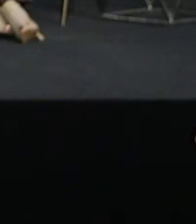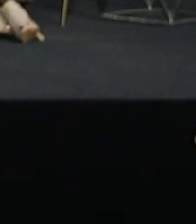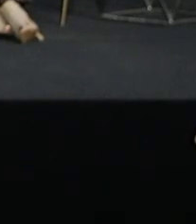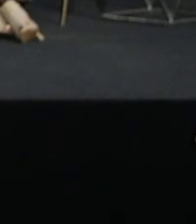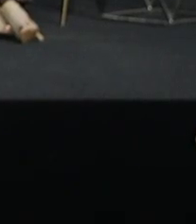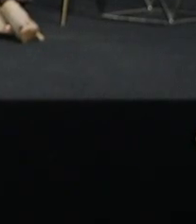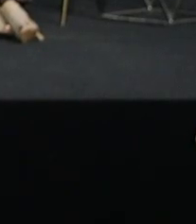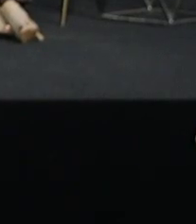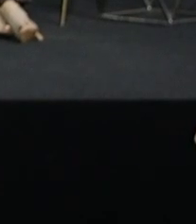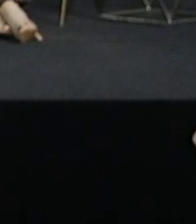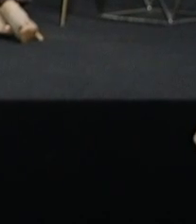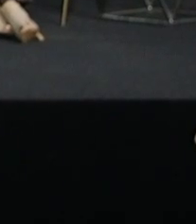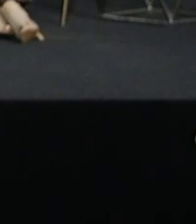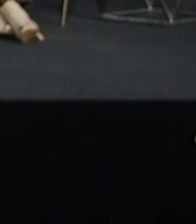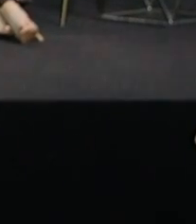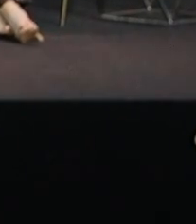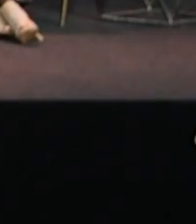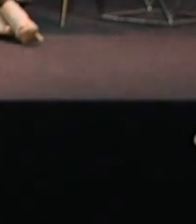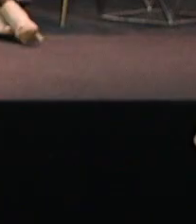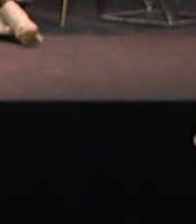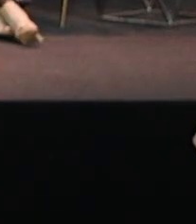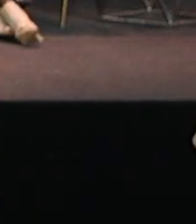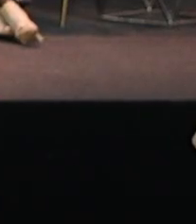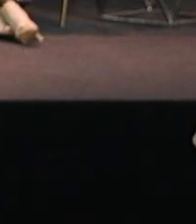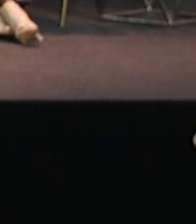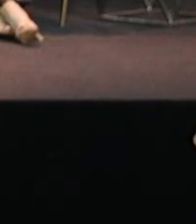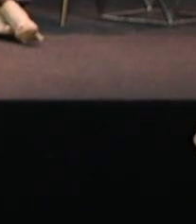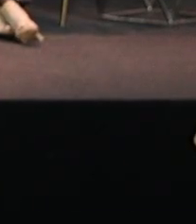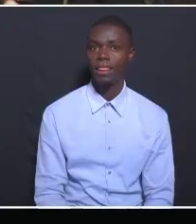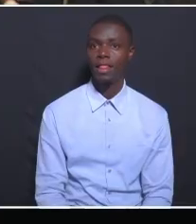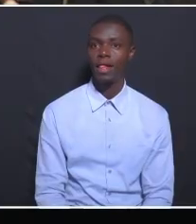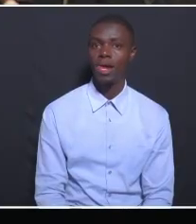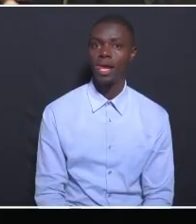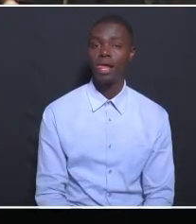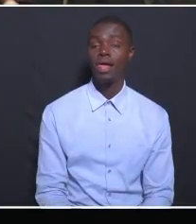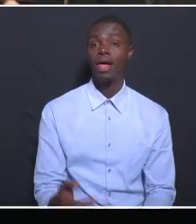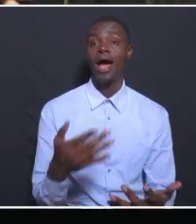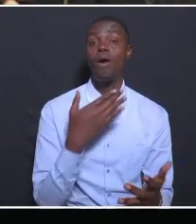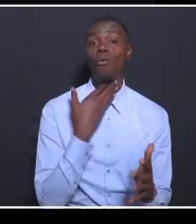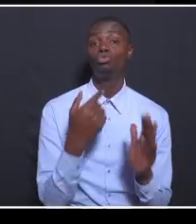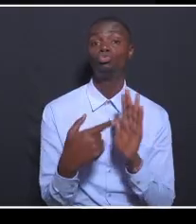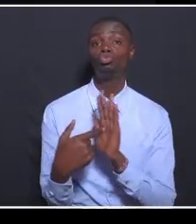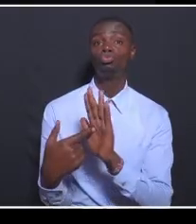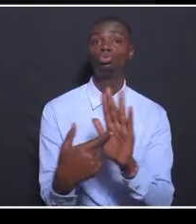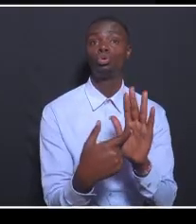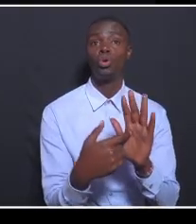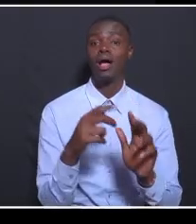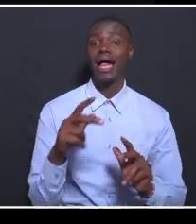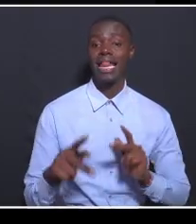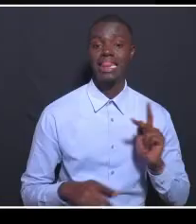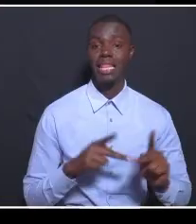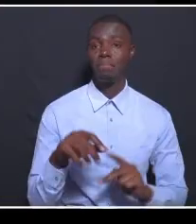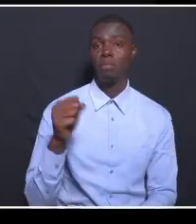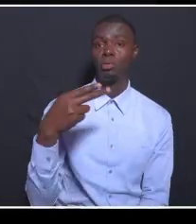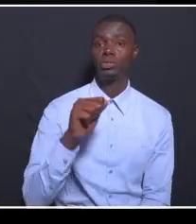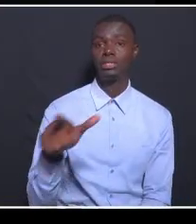Brilliant, brilliant, Thank you. brilliant. All right, so I would like to show The People Shall,